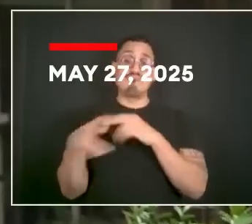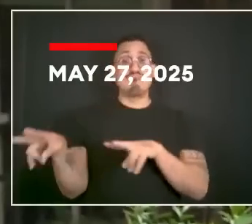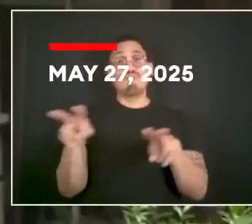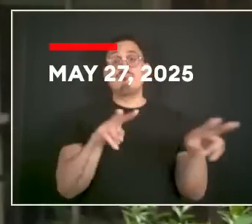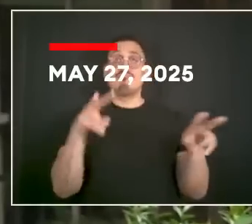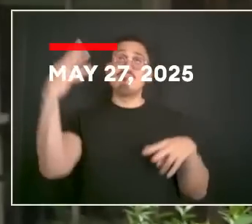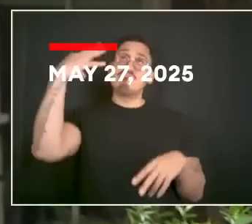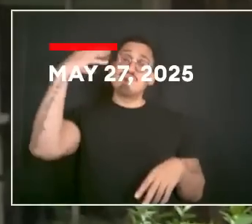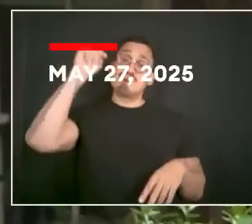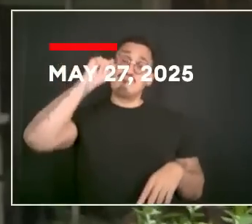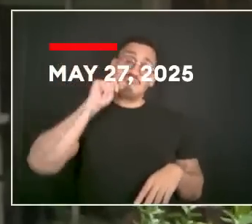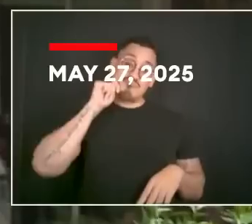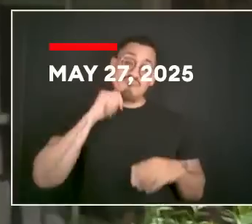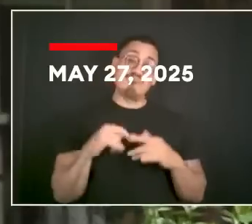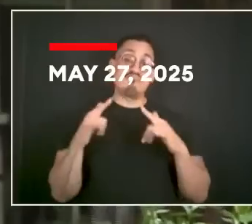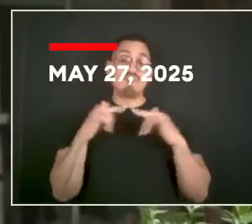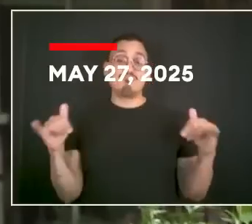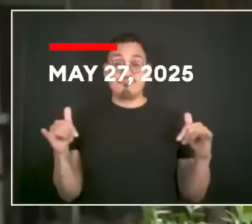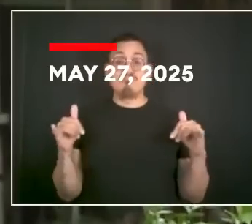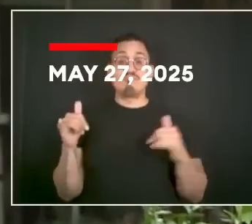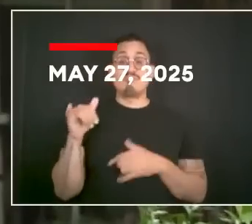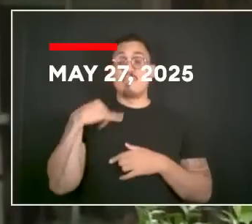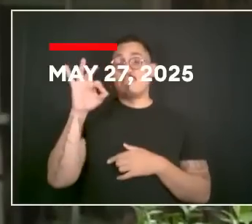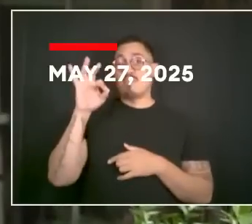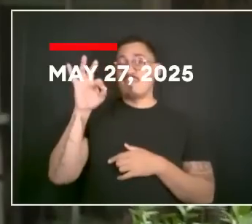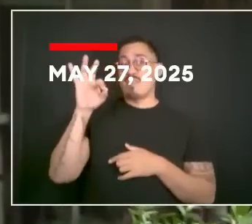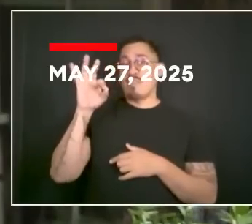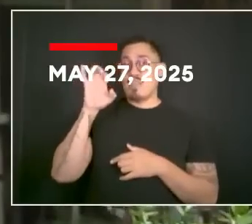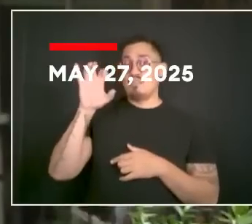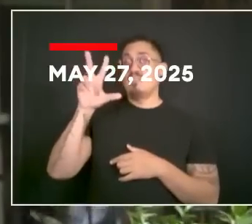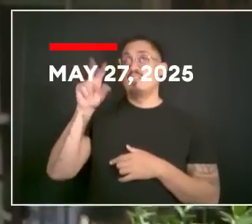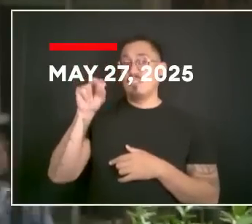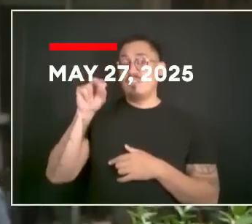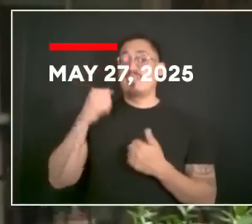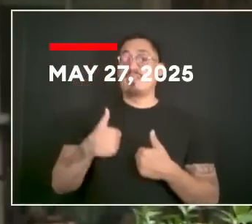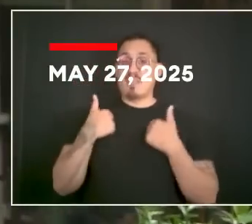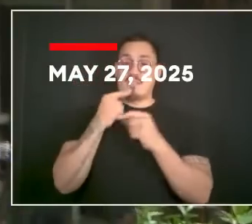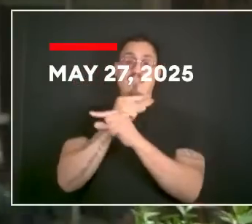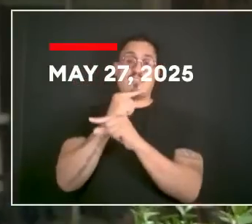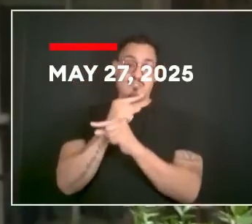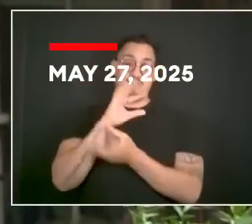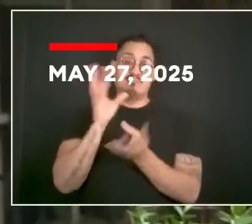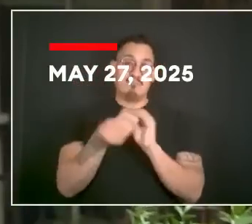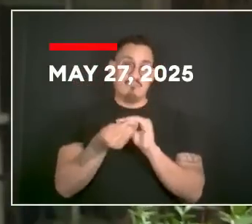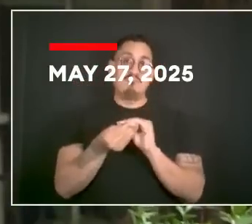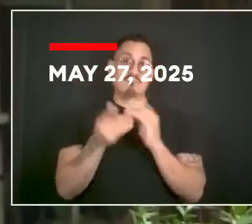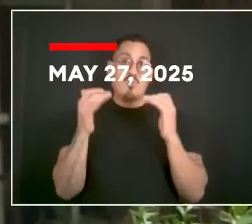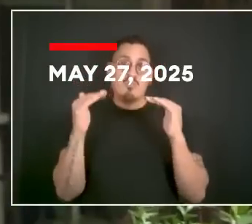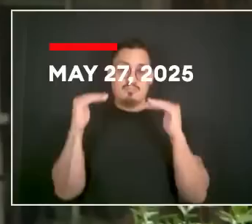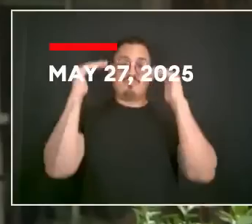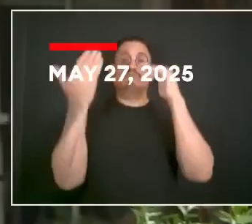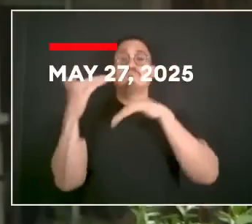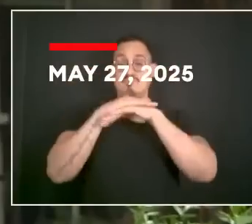of, we were at 930 lifeguards last year, and we're looking to reach those numbers, so we're going to do an official